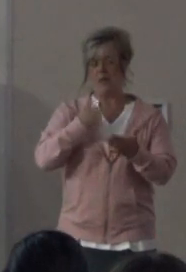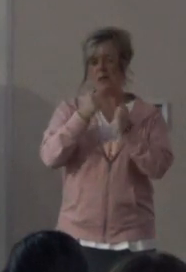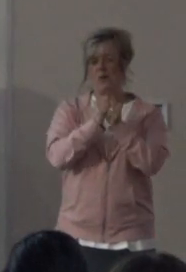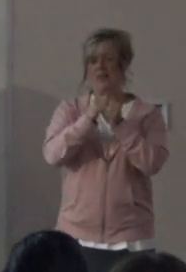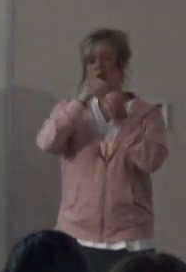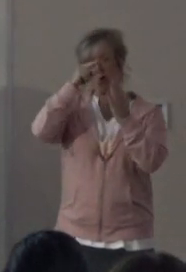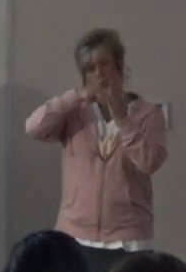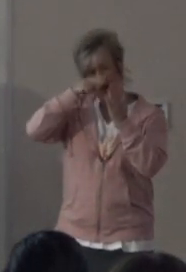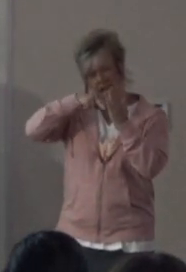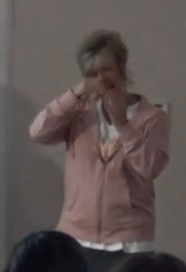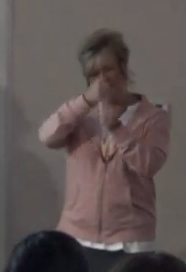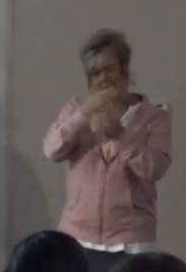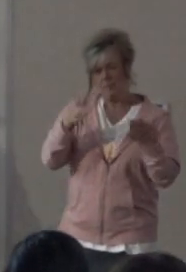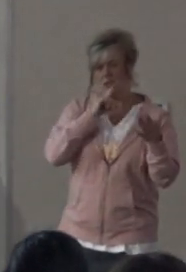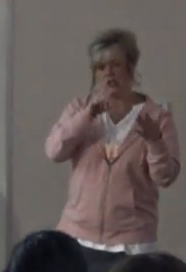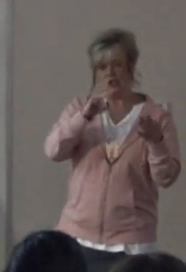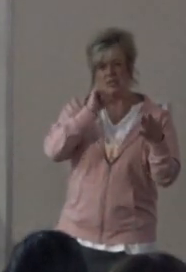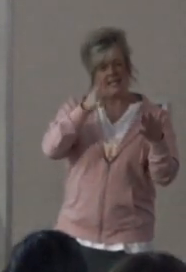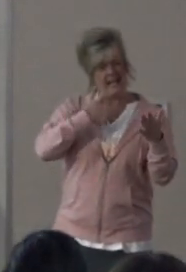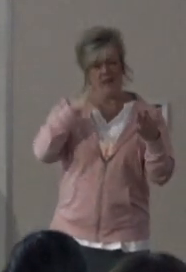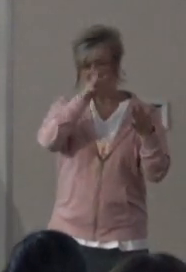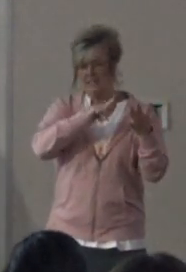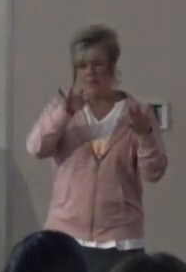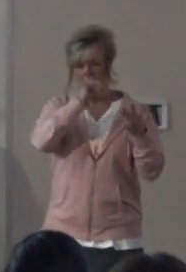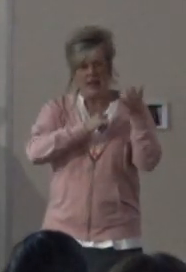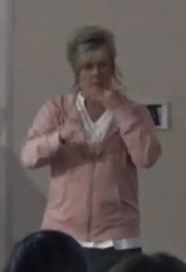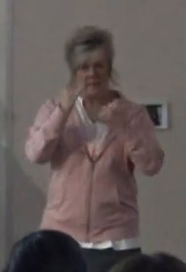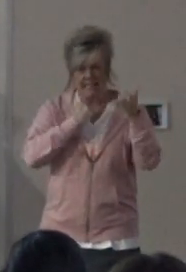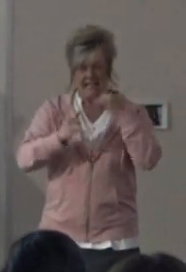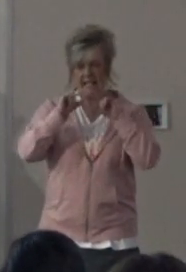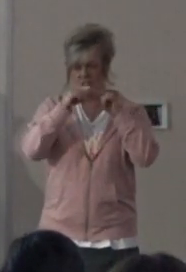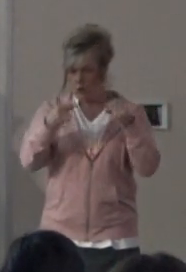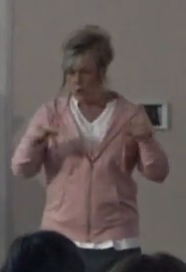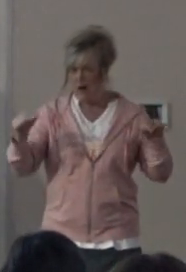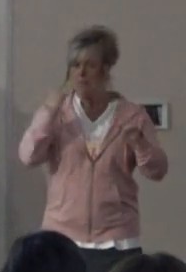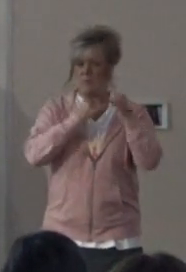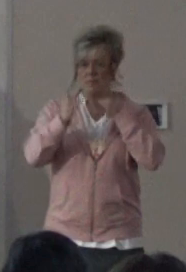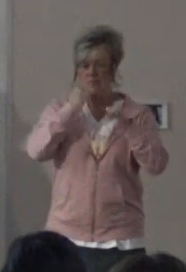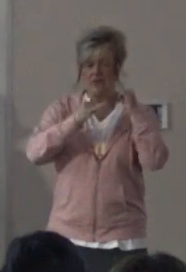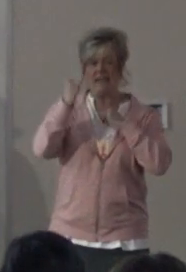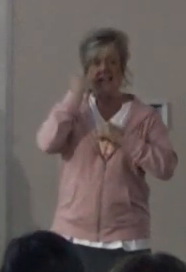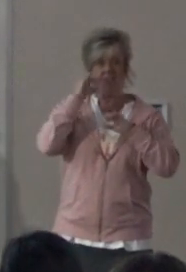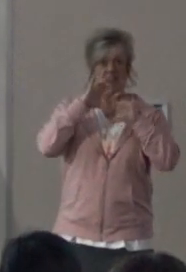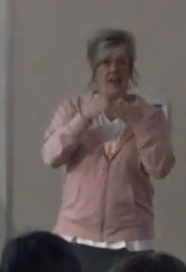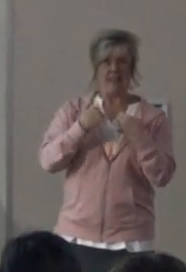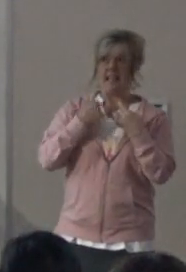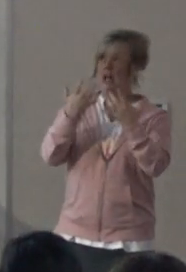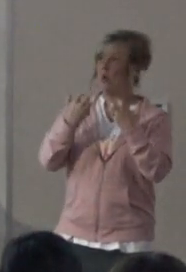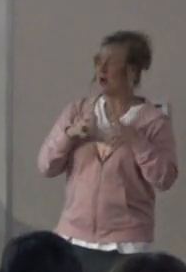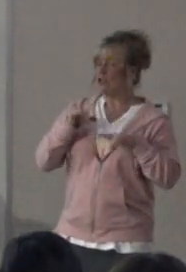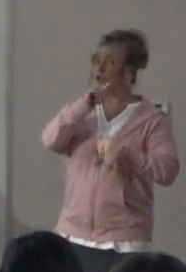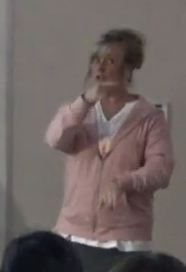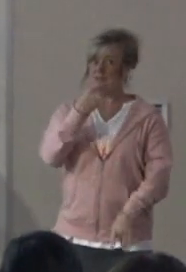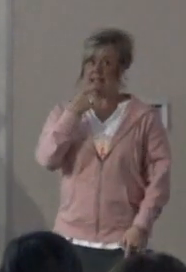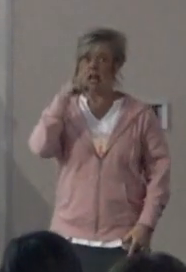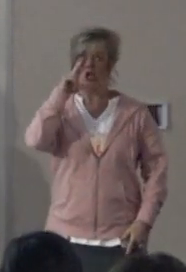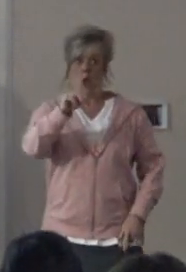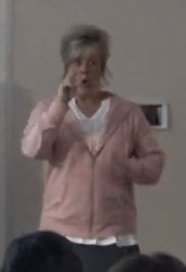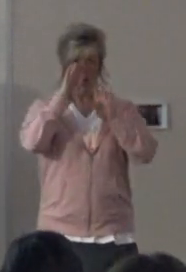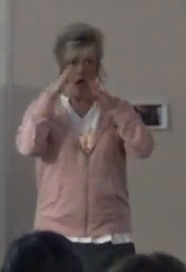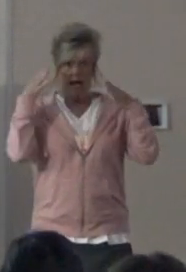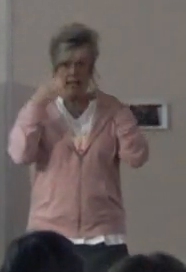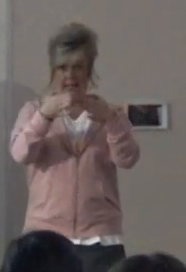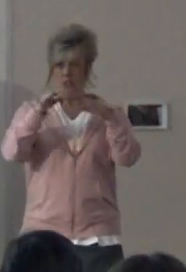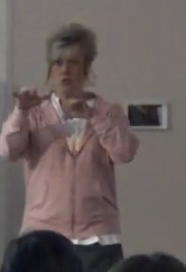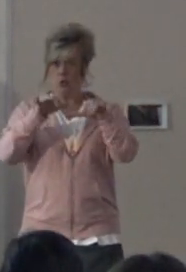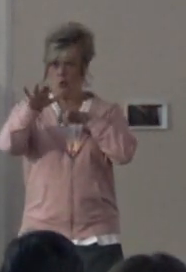reading over everything, making sure I didn't have any spelling mistakes, grammar mistakes. And in class, if I was like, oh, I don't want to do this, she was like, no, walk in, do your